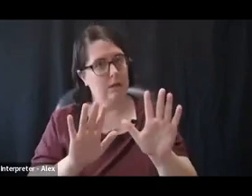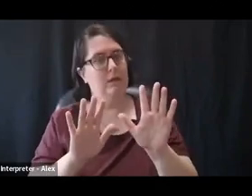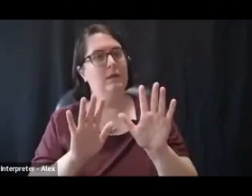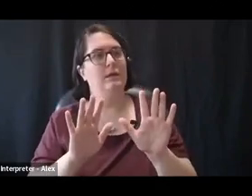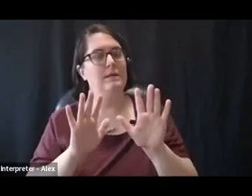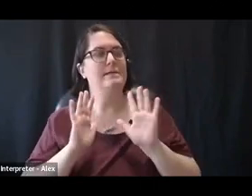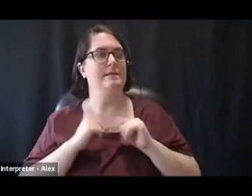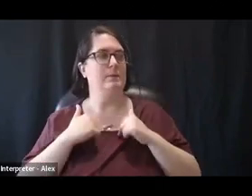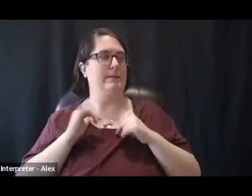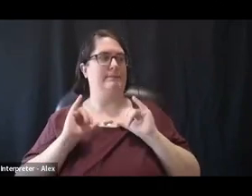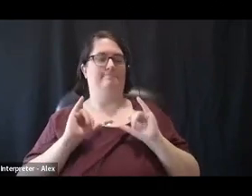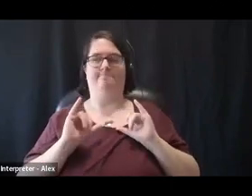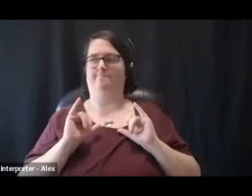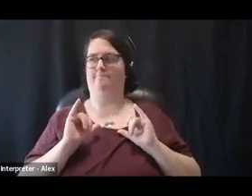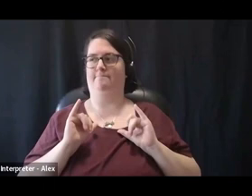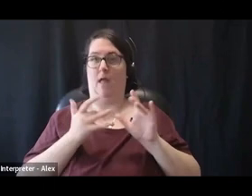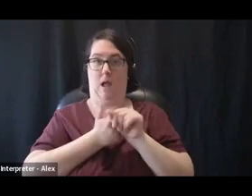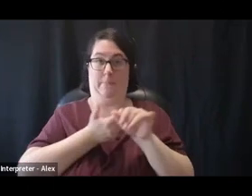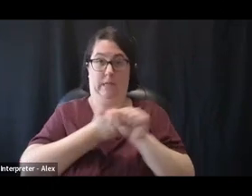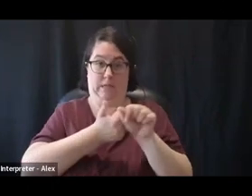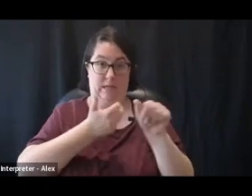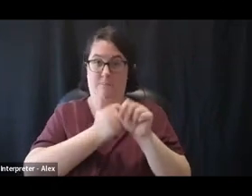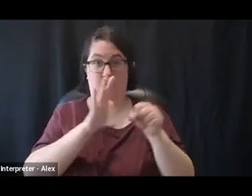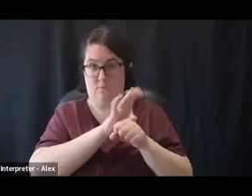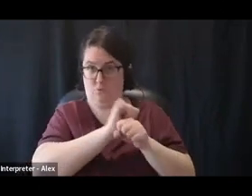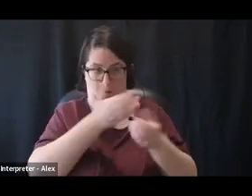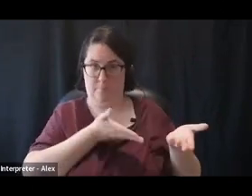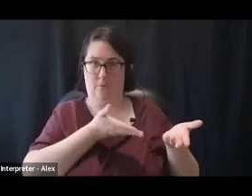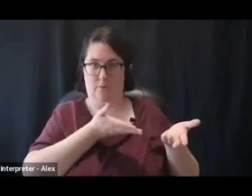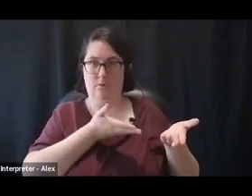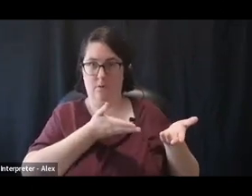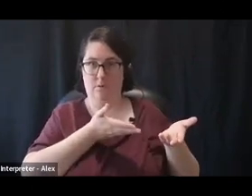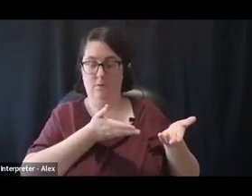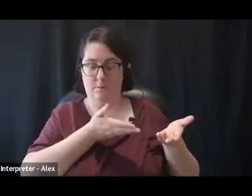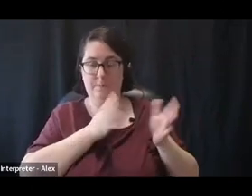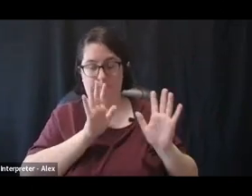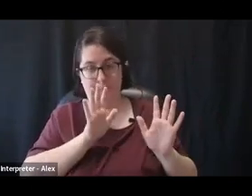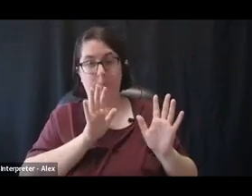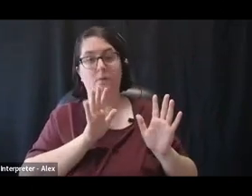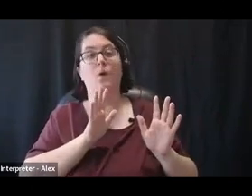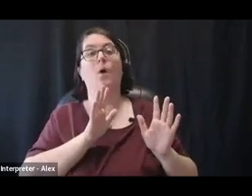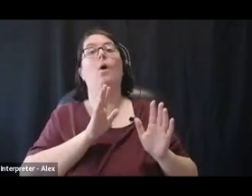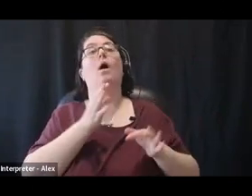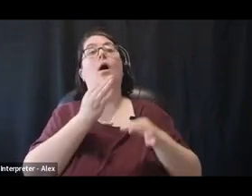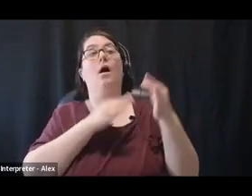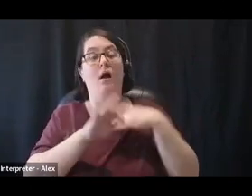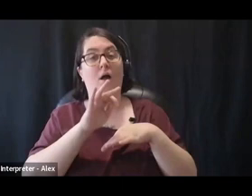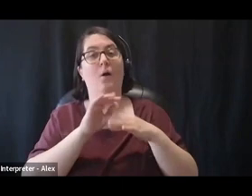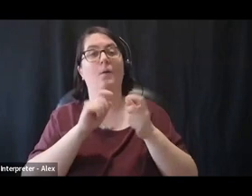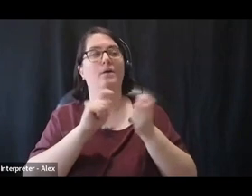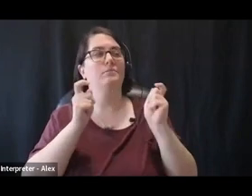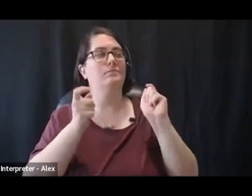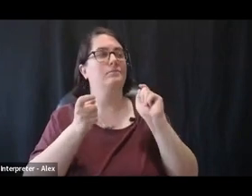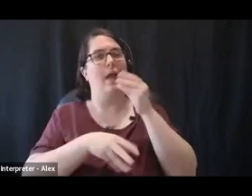have a lot of digital upkeep to have with that website. And as a result, we've actually morphed into